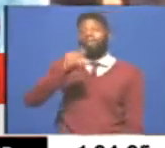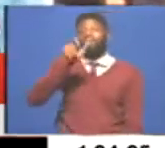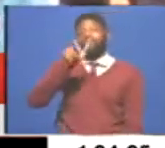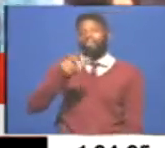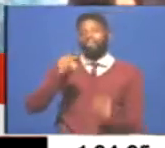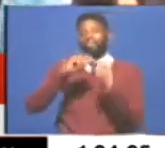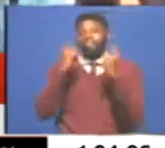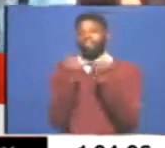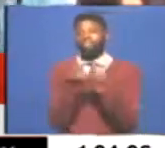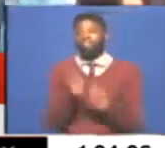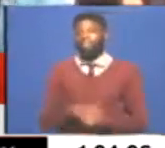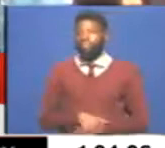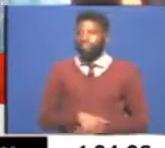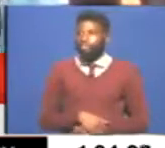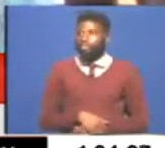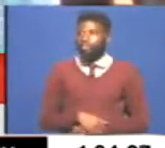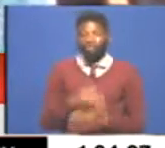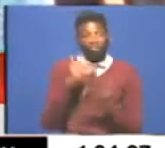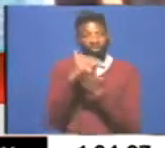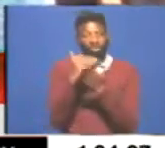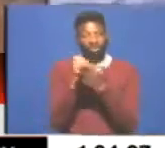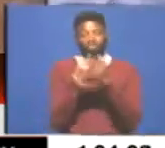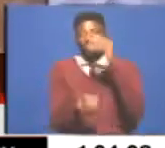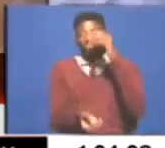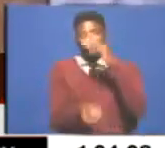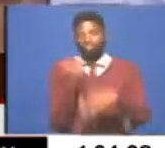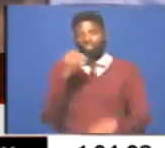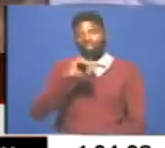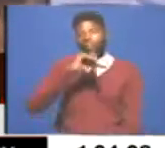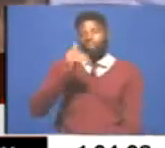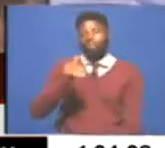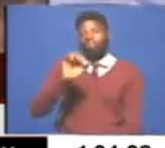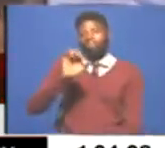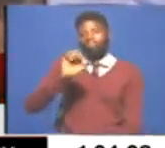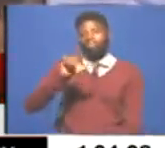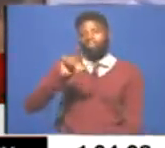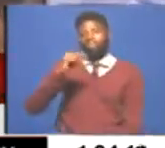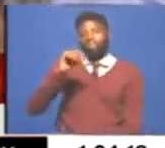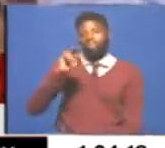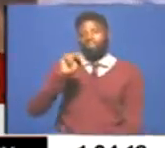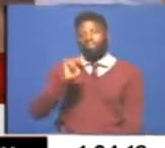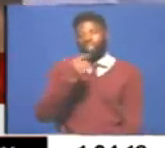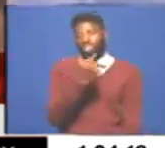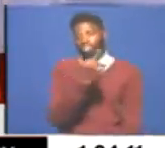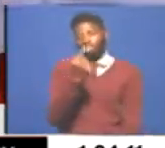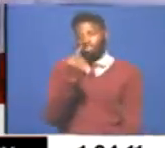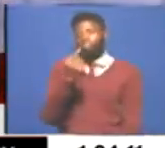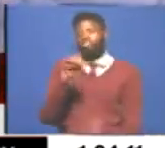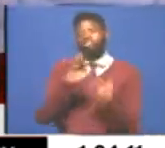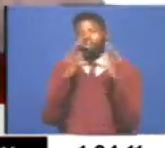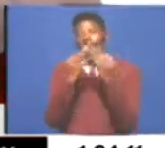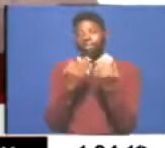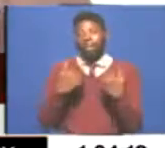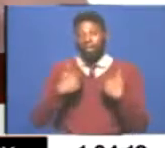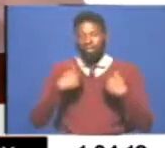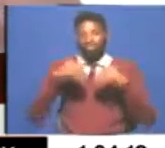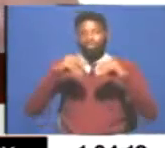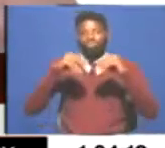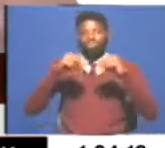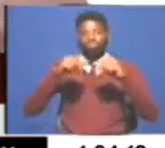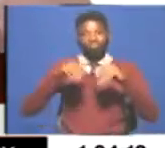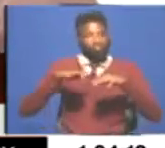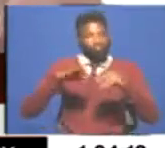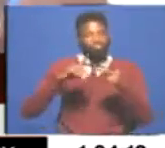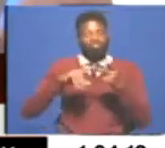The program kicked off in Mount Elgon region, where each family received a packet of wheat flour, sugar, cooking oil, tea leaves, a bar of soap